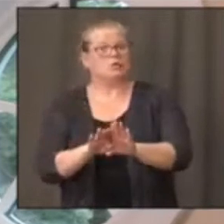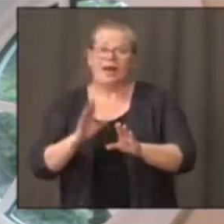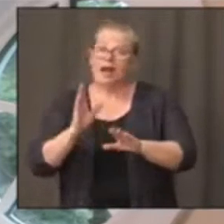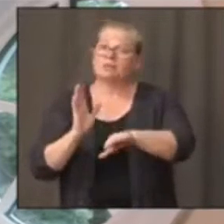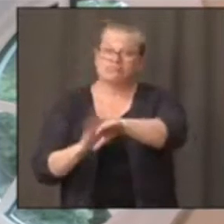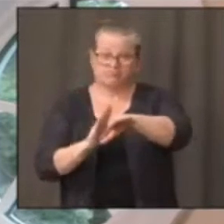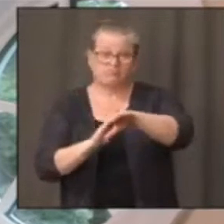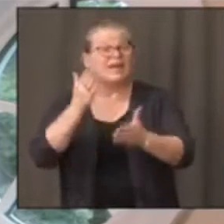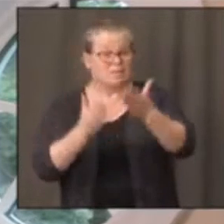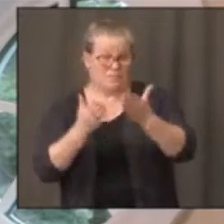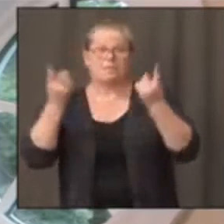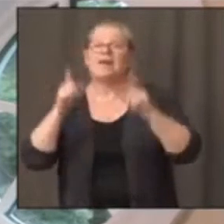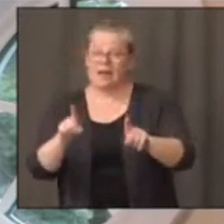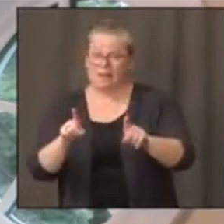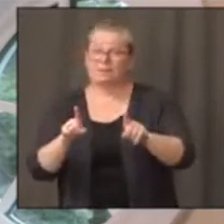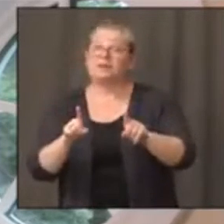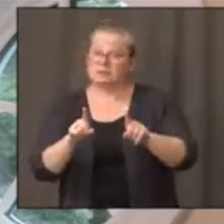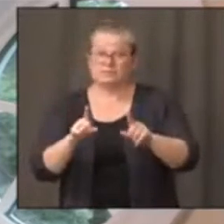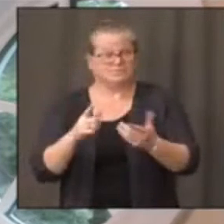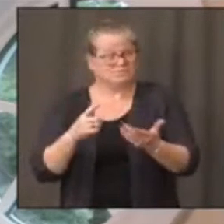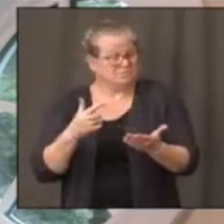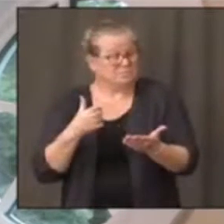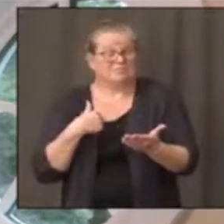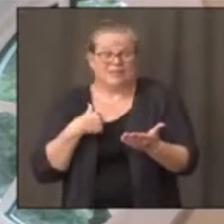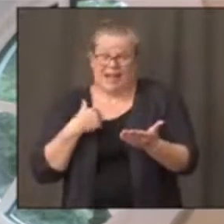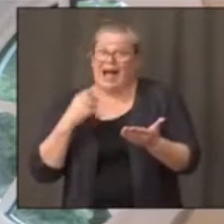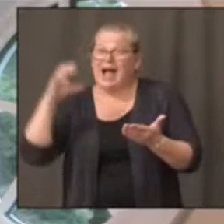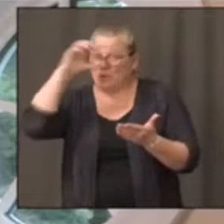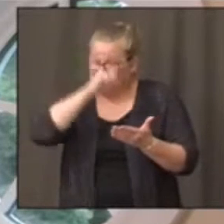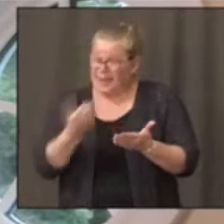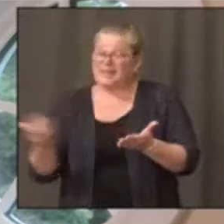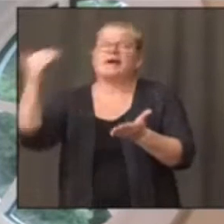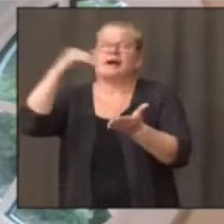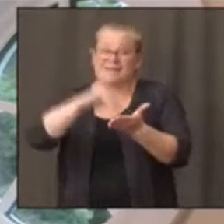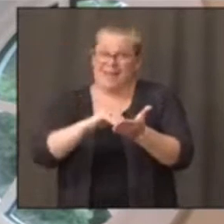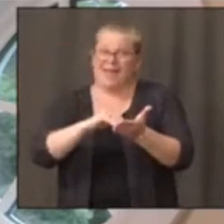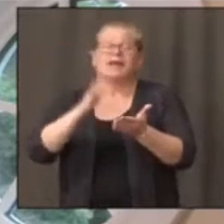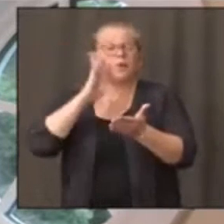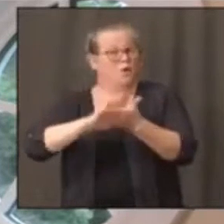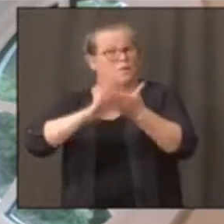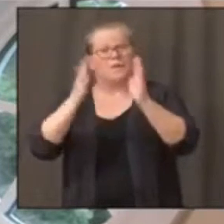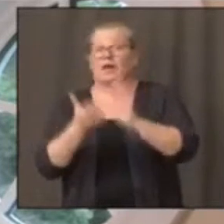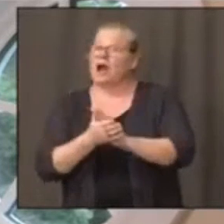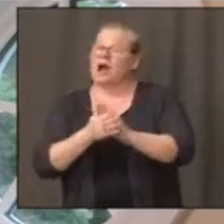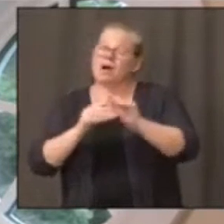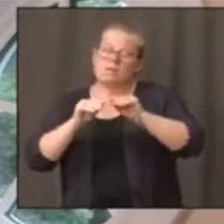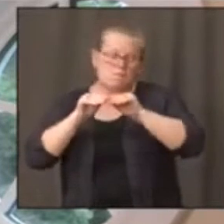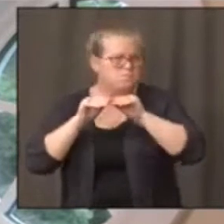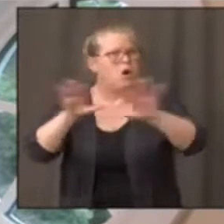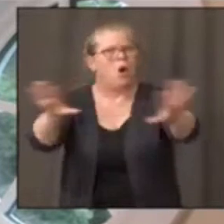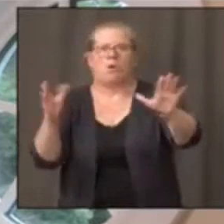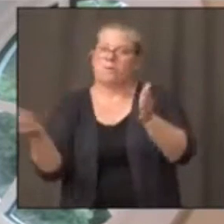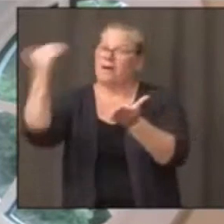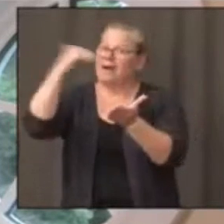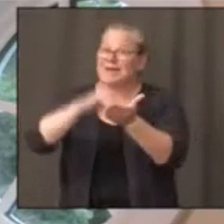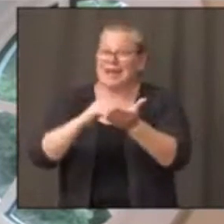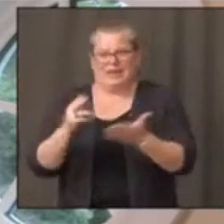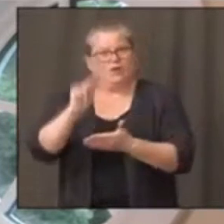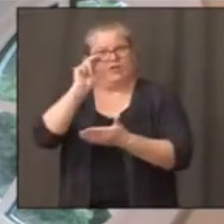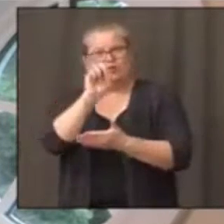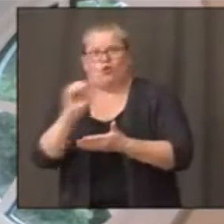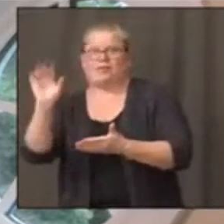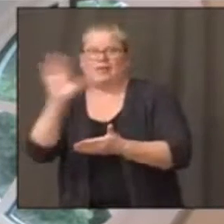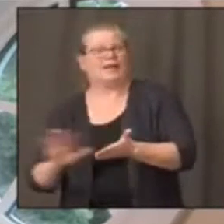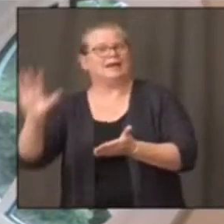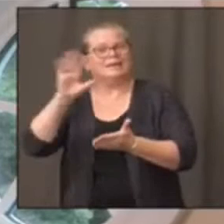would think that at some point this is going to become epidemic again in some fashion in the Northeast. We just have so much infection around the country. But if we